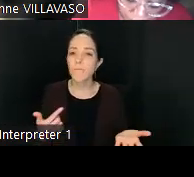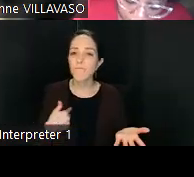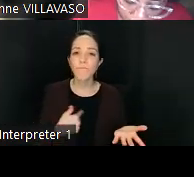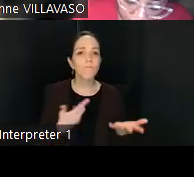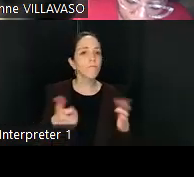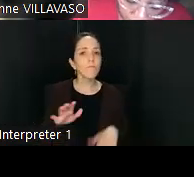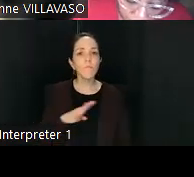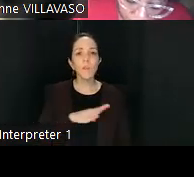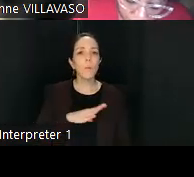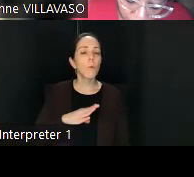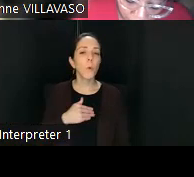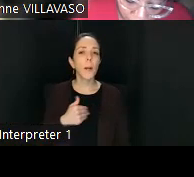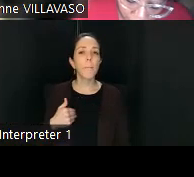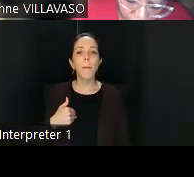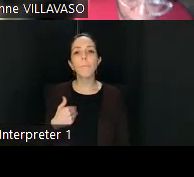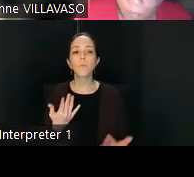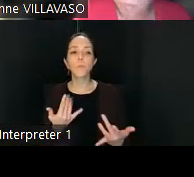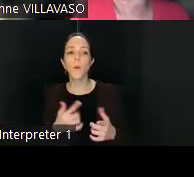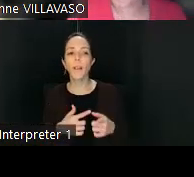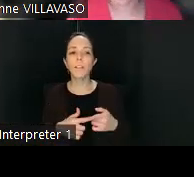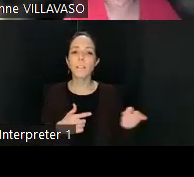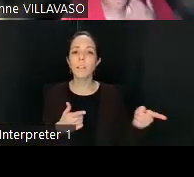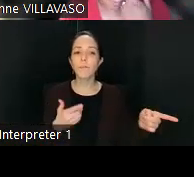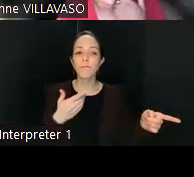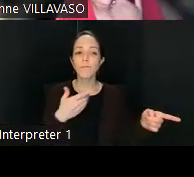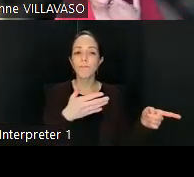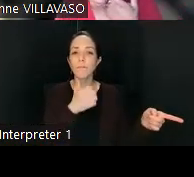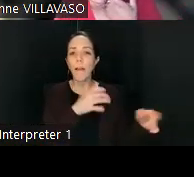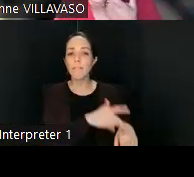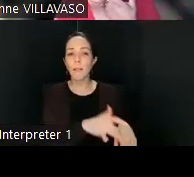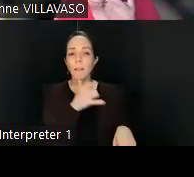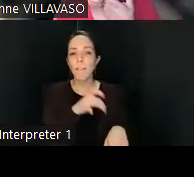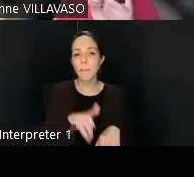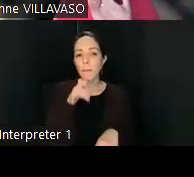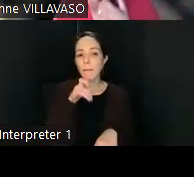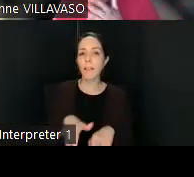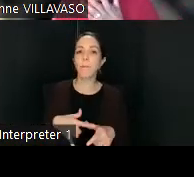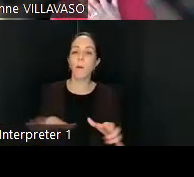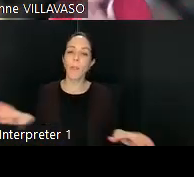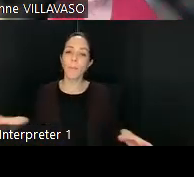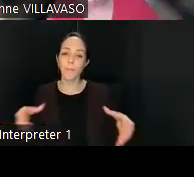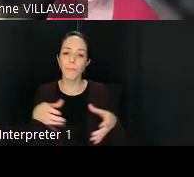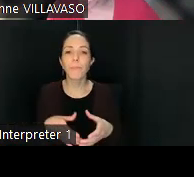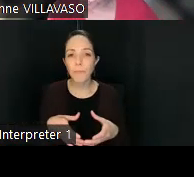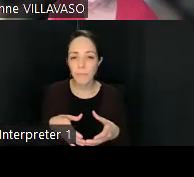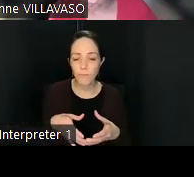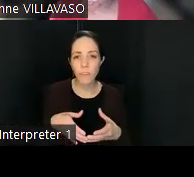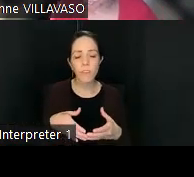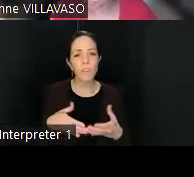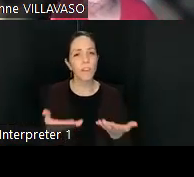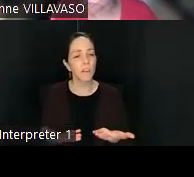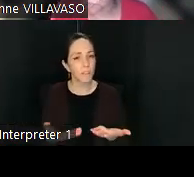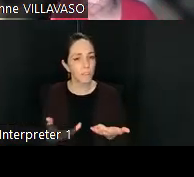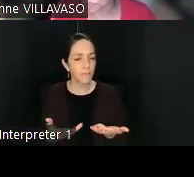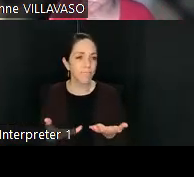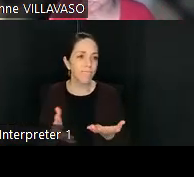sneaking off and doing shady things during a holiday, during a snowstorm, during a, I don't know,